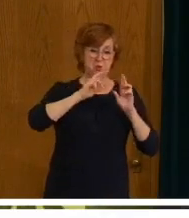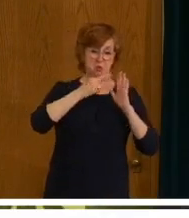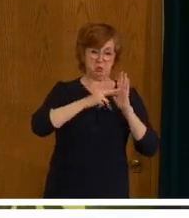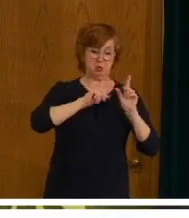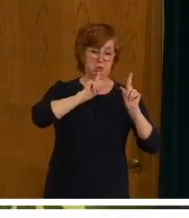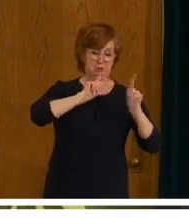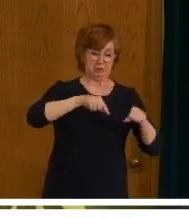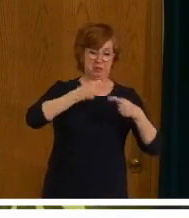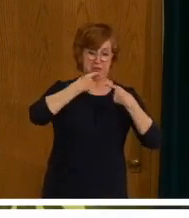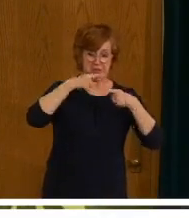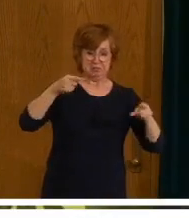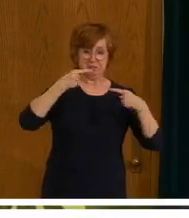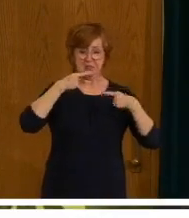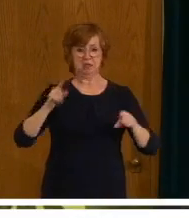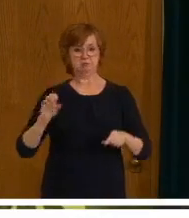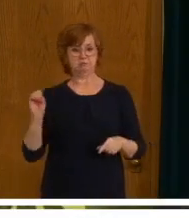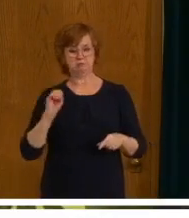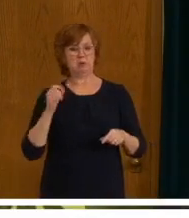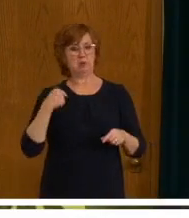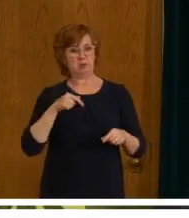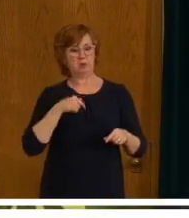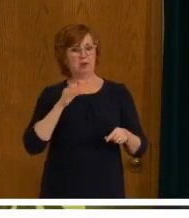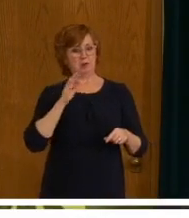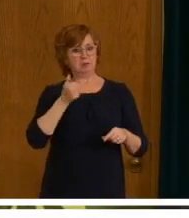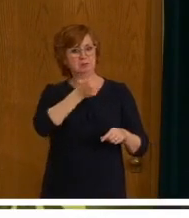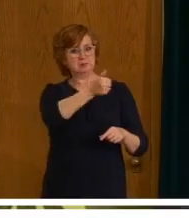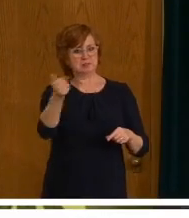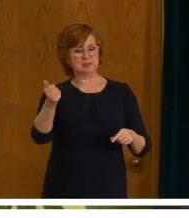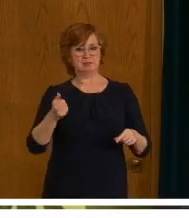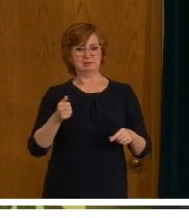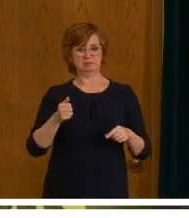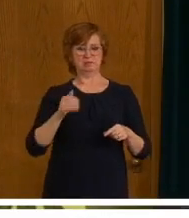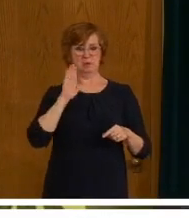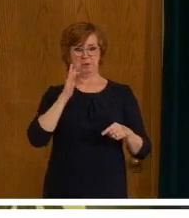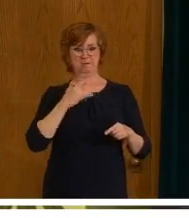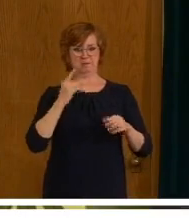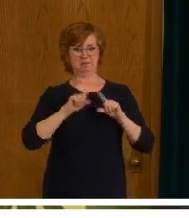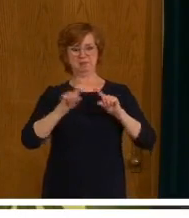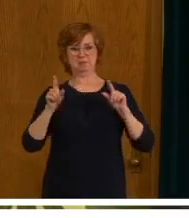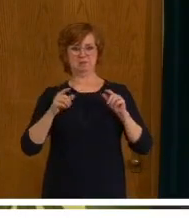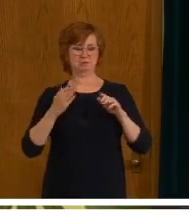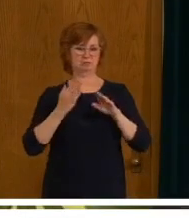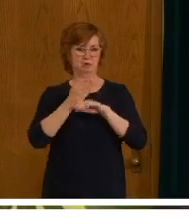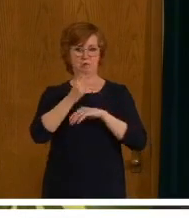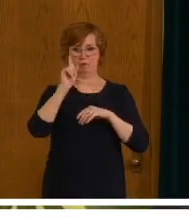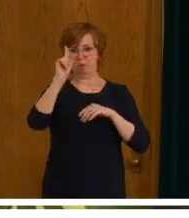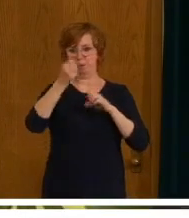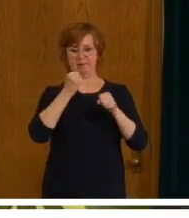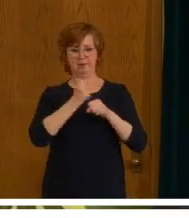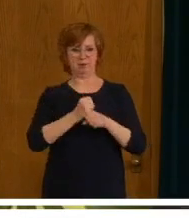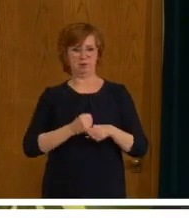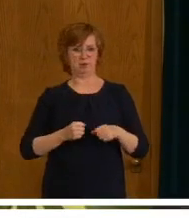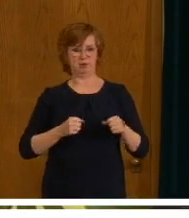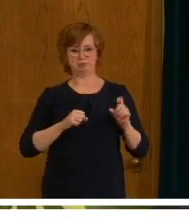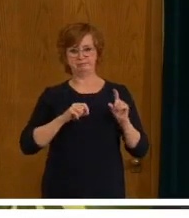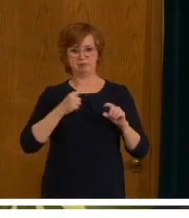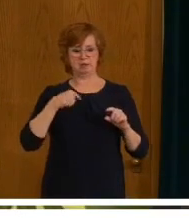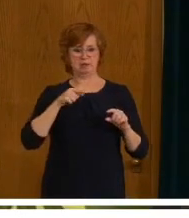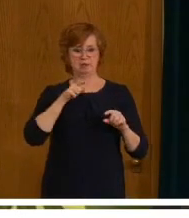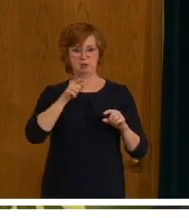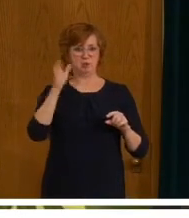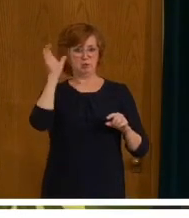our second shot, and I hope many do. And that's going to be a little different after more than a year of listening